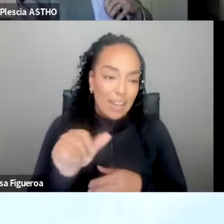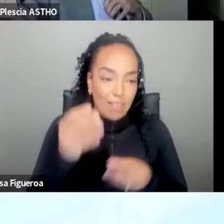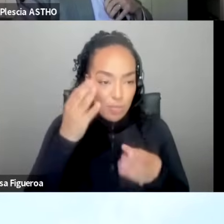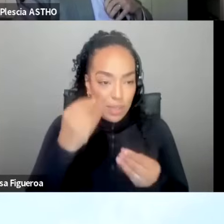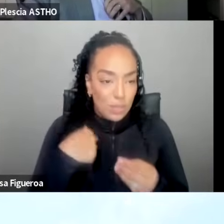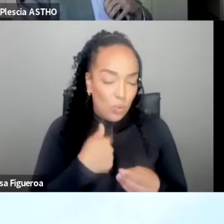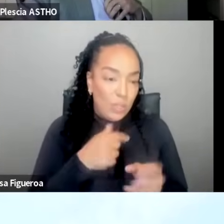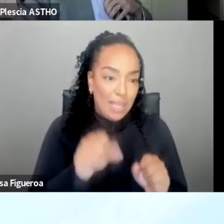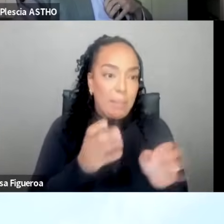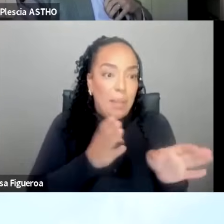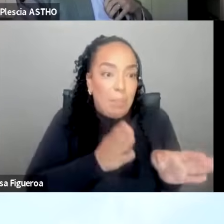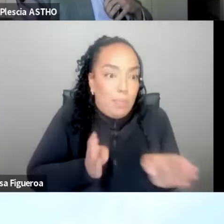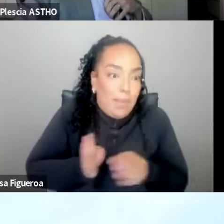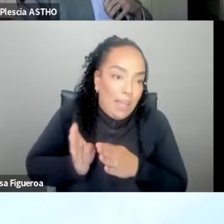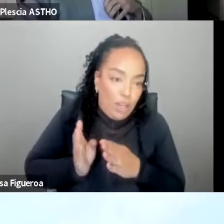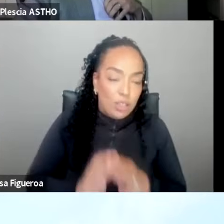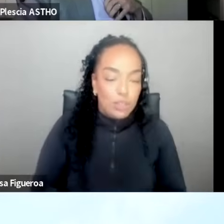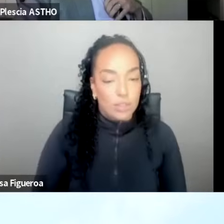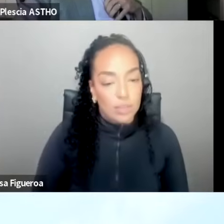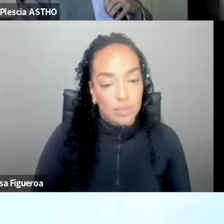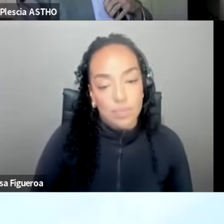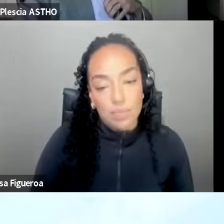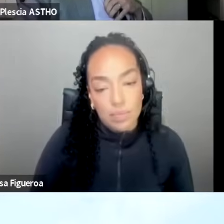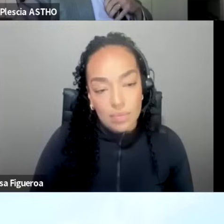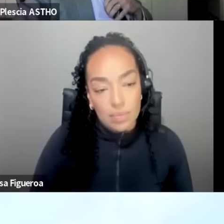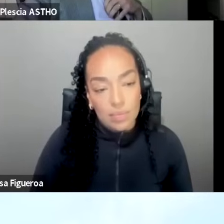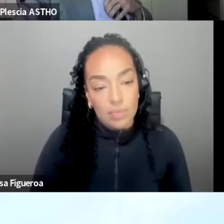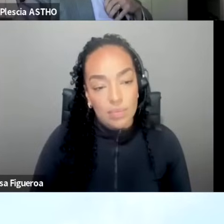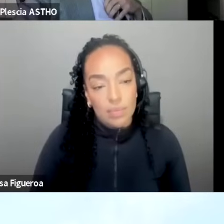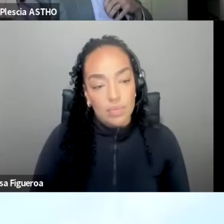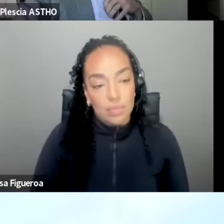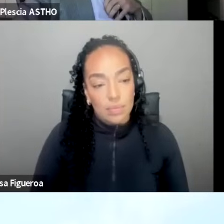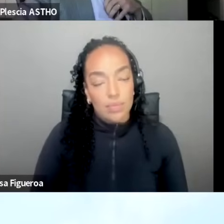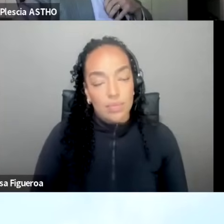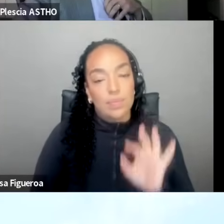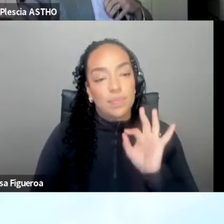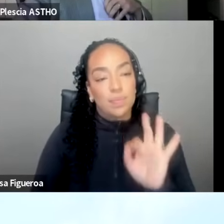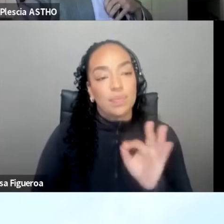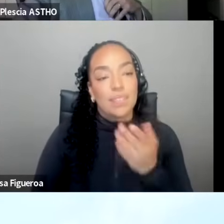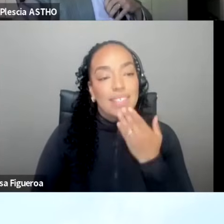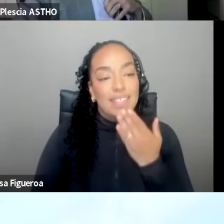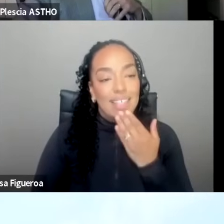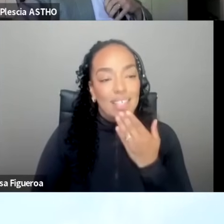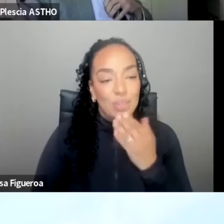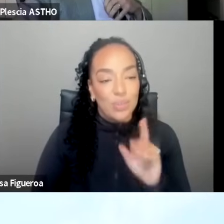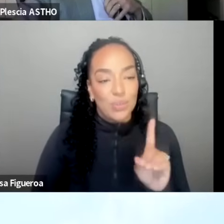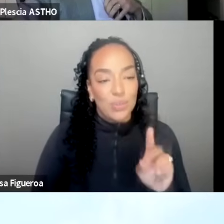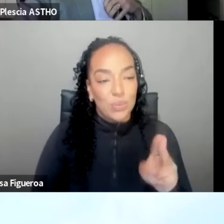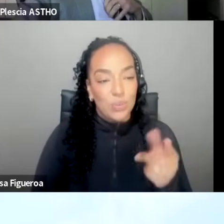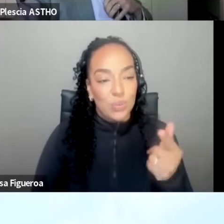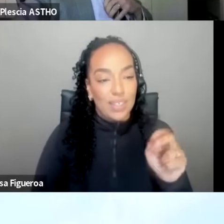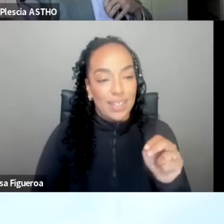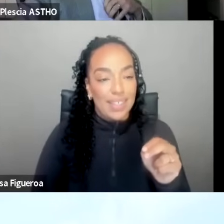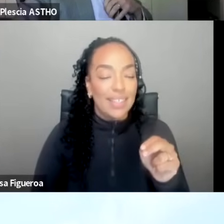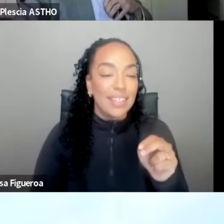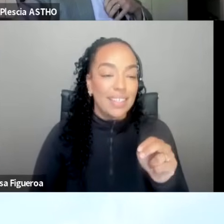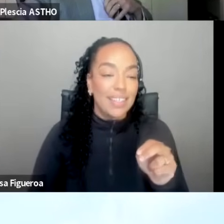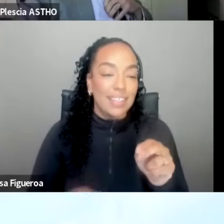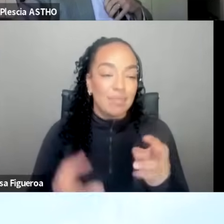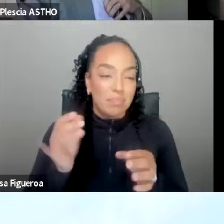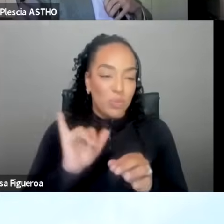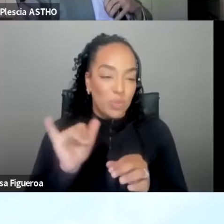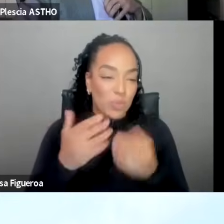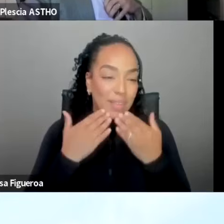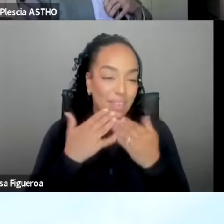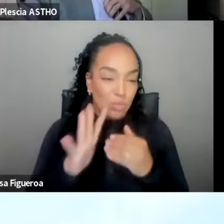as prepared as we can be. Great question. Dr. Dugan, thank you so very much, and extend that to your team as well.